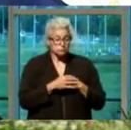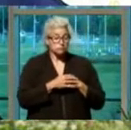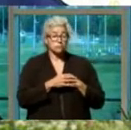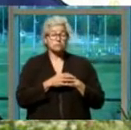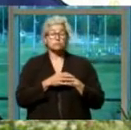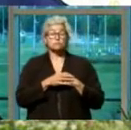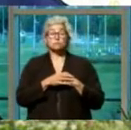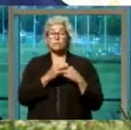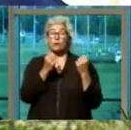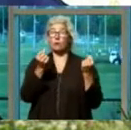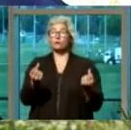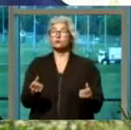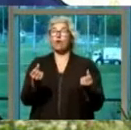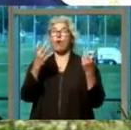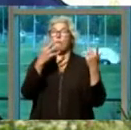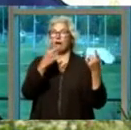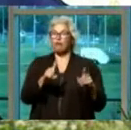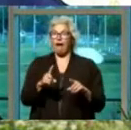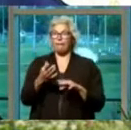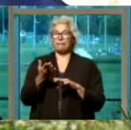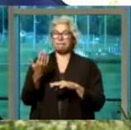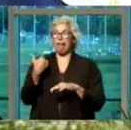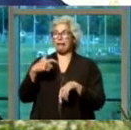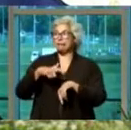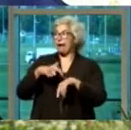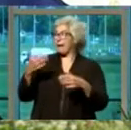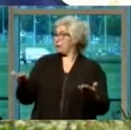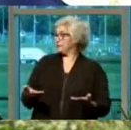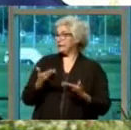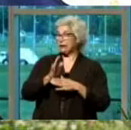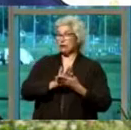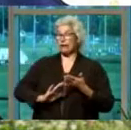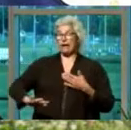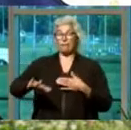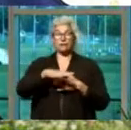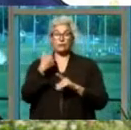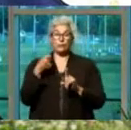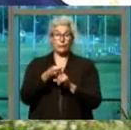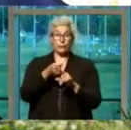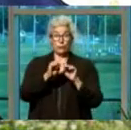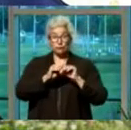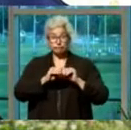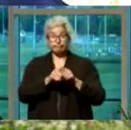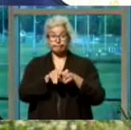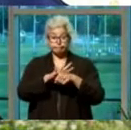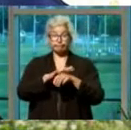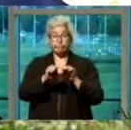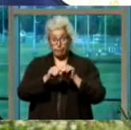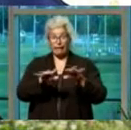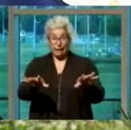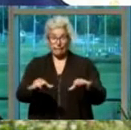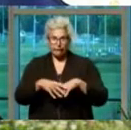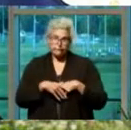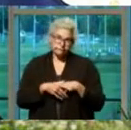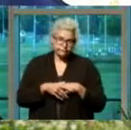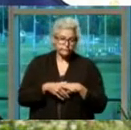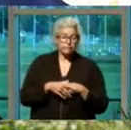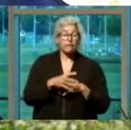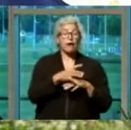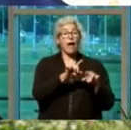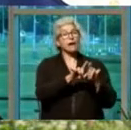has happened since I was last on campus. We've all been impacted by the pandemic. And it's also been true that